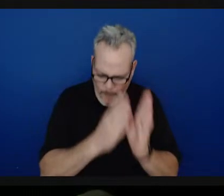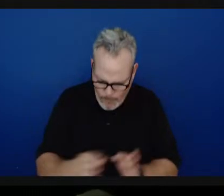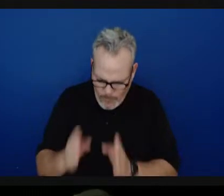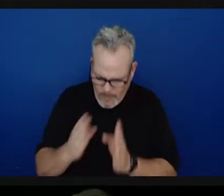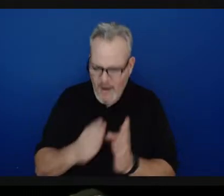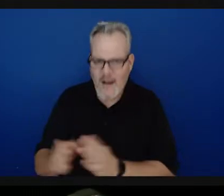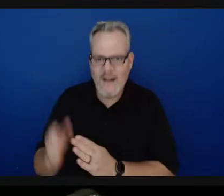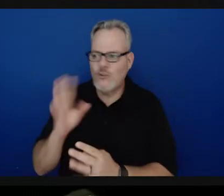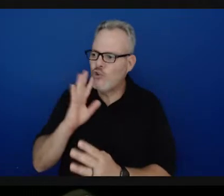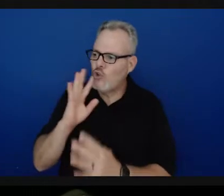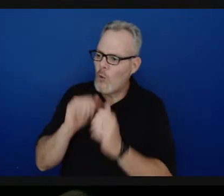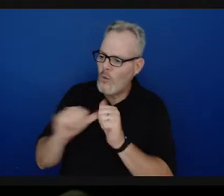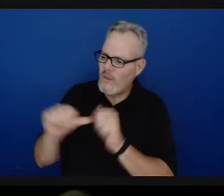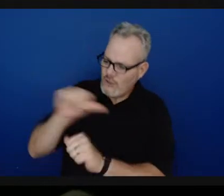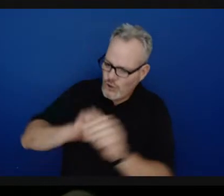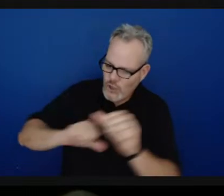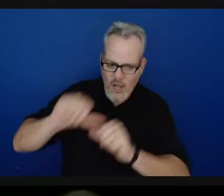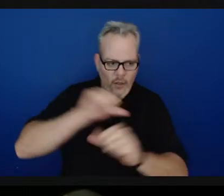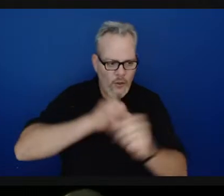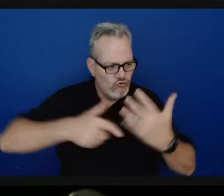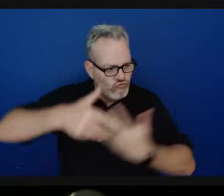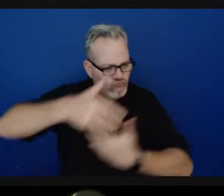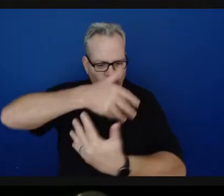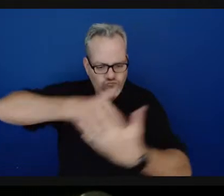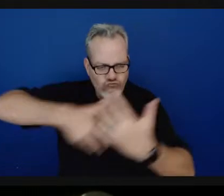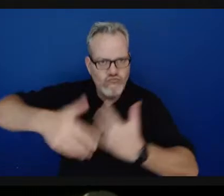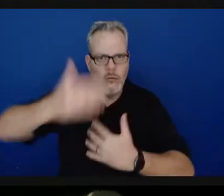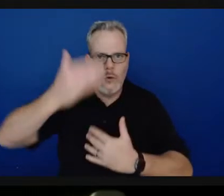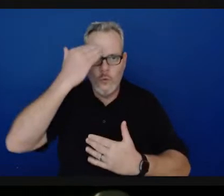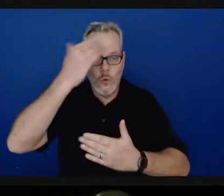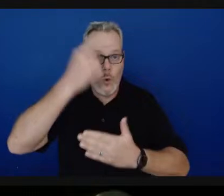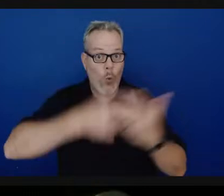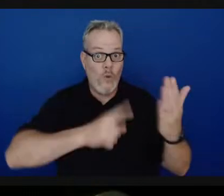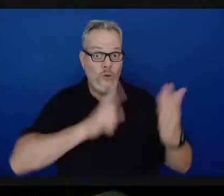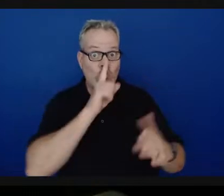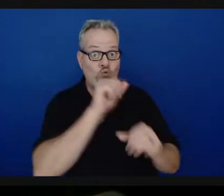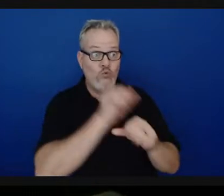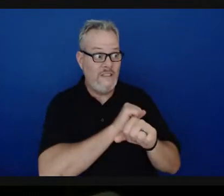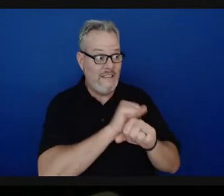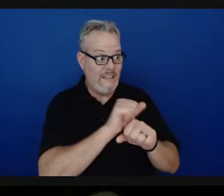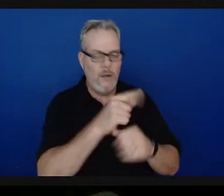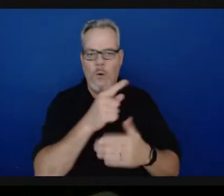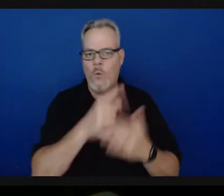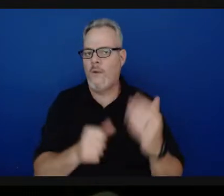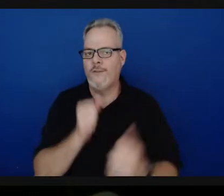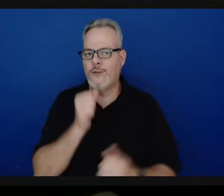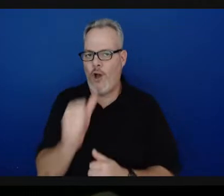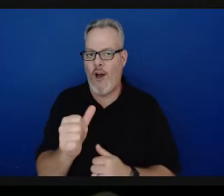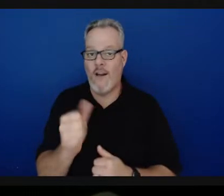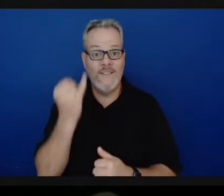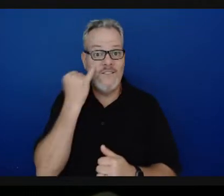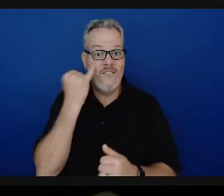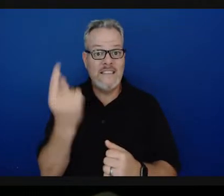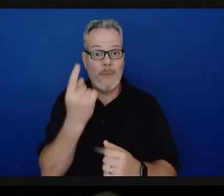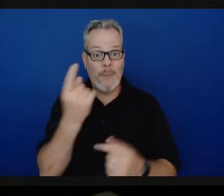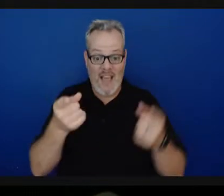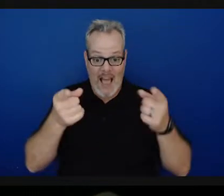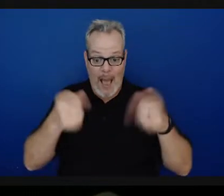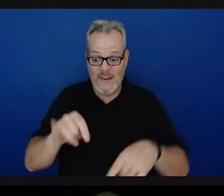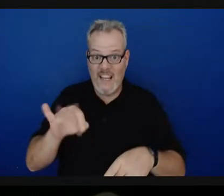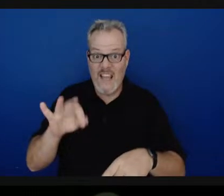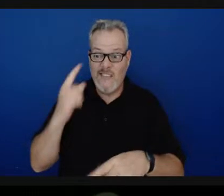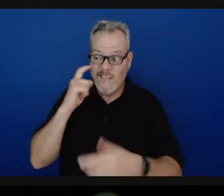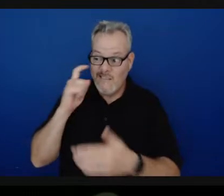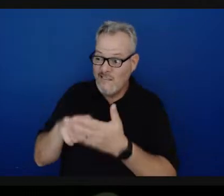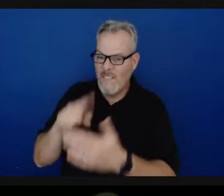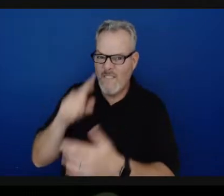community members and just know what's real and what isn't, so that if something does happen and there's fake news, for example, then you'll know